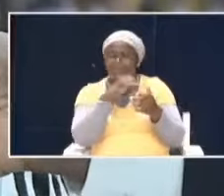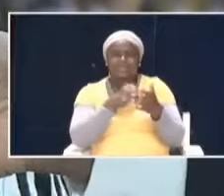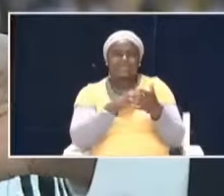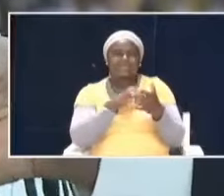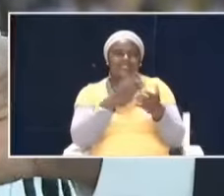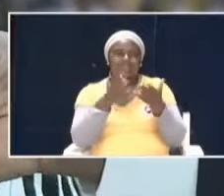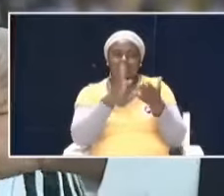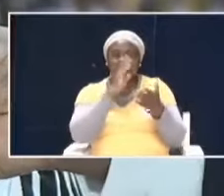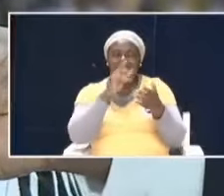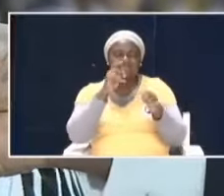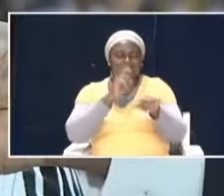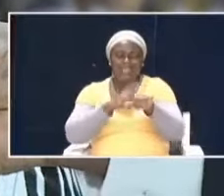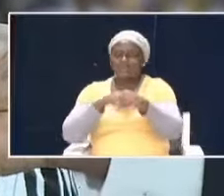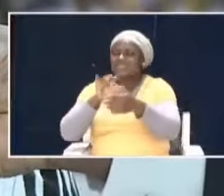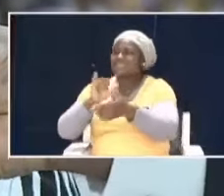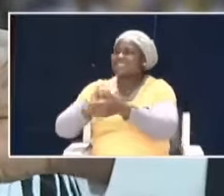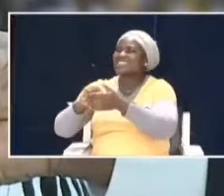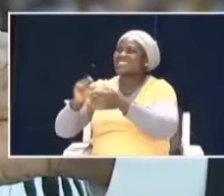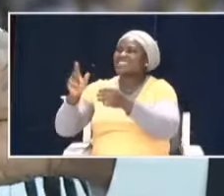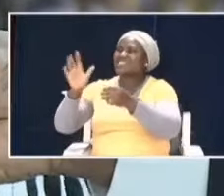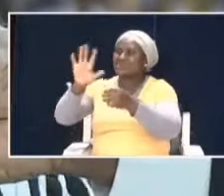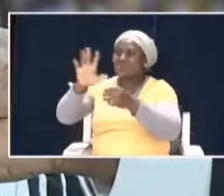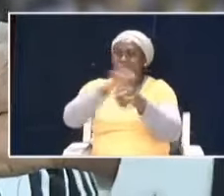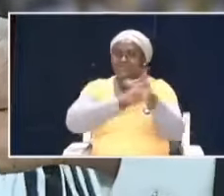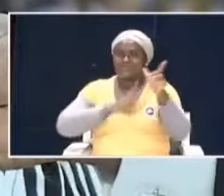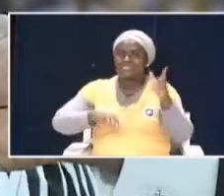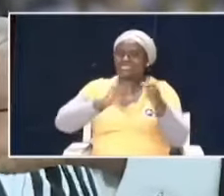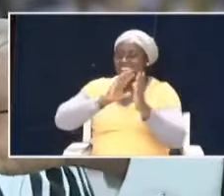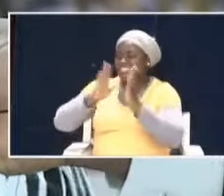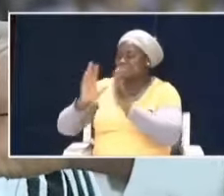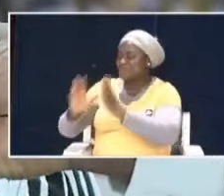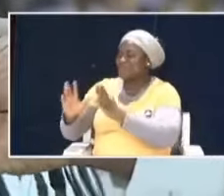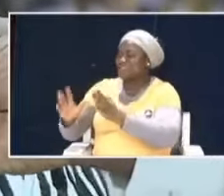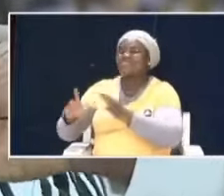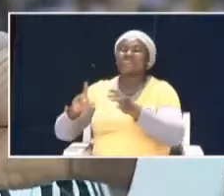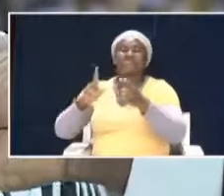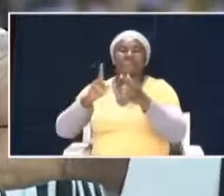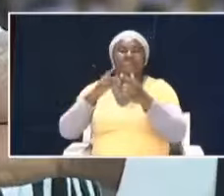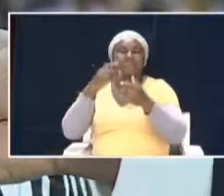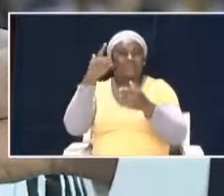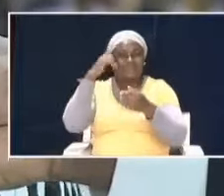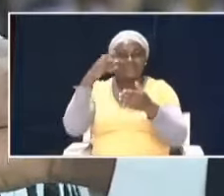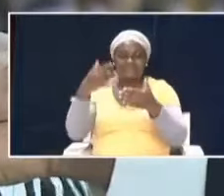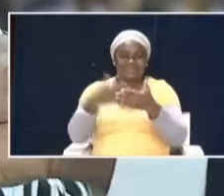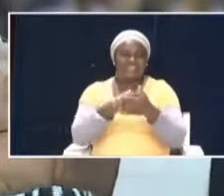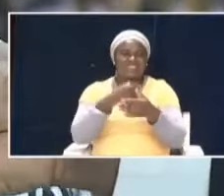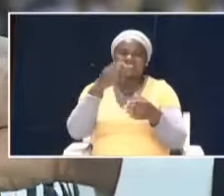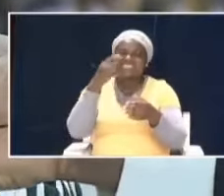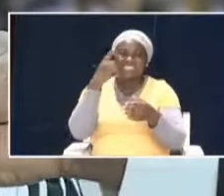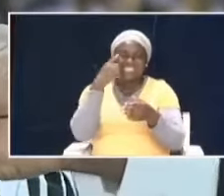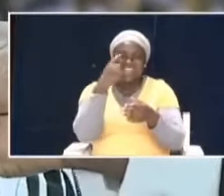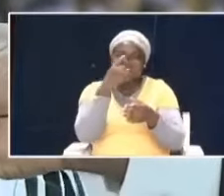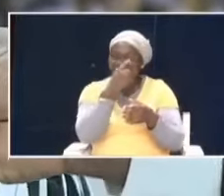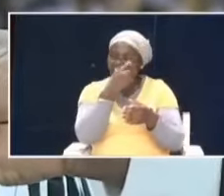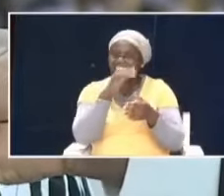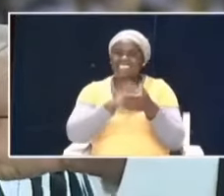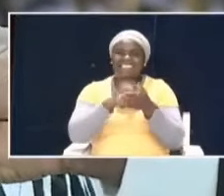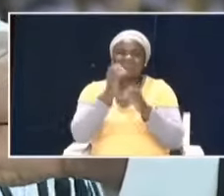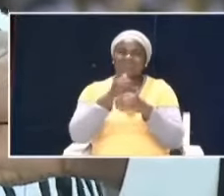is preparing for the new eyes that made the light to go off. Then I say, thank you,